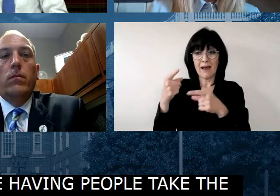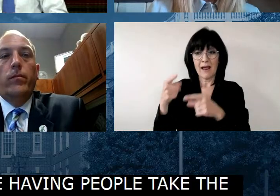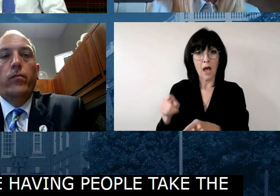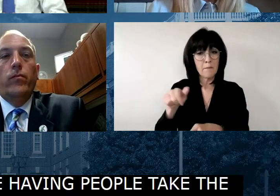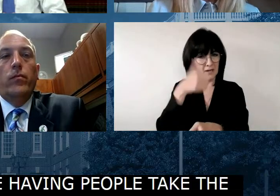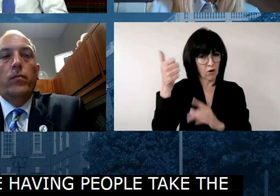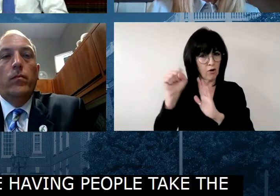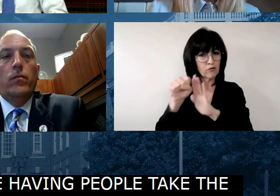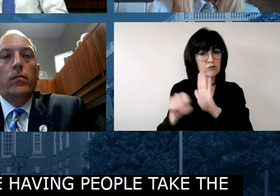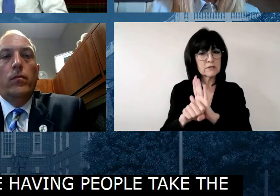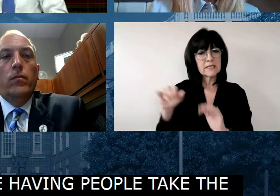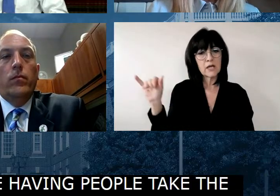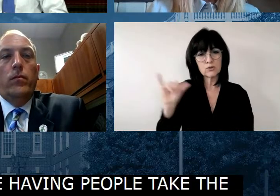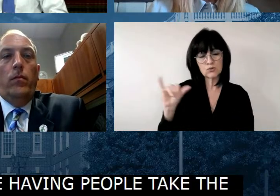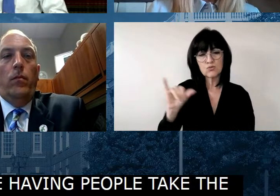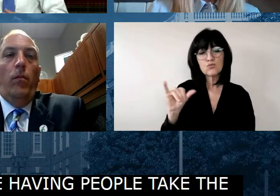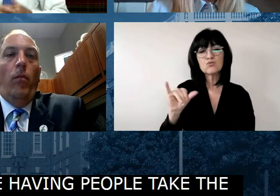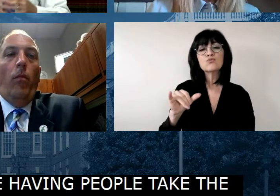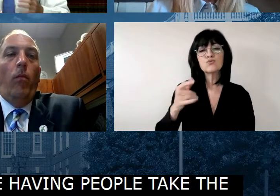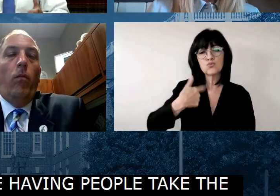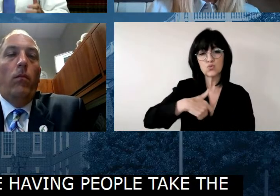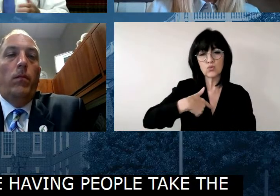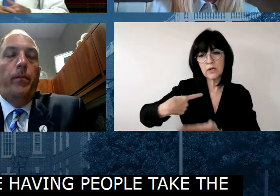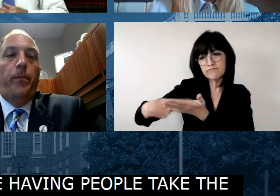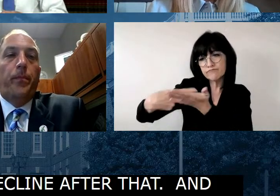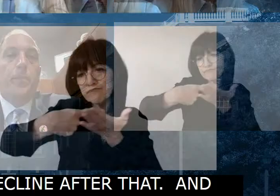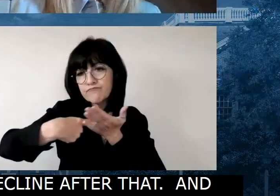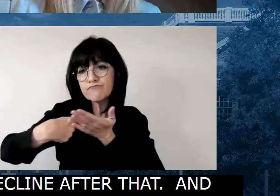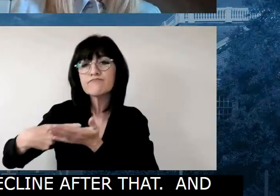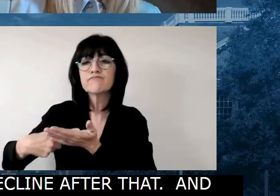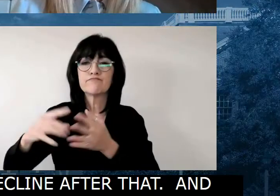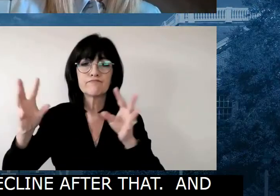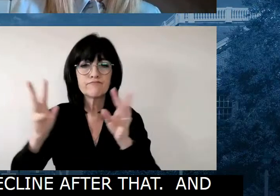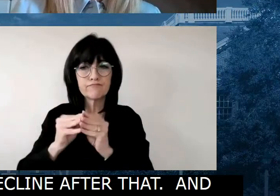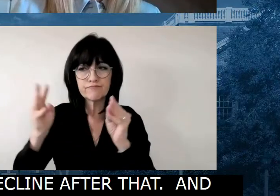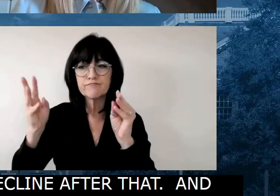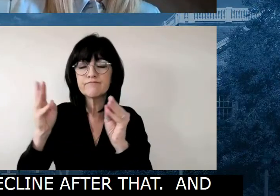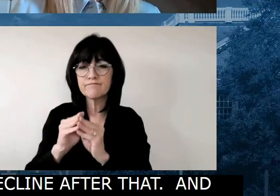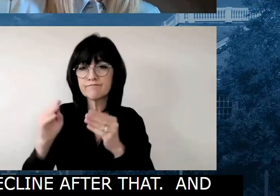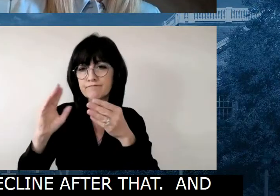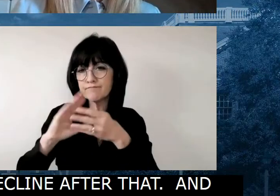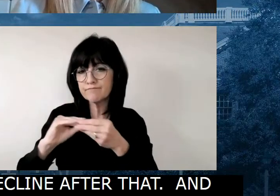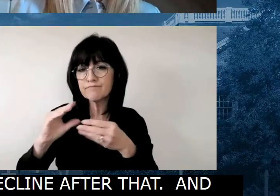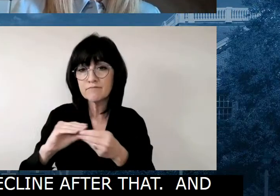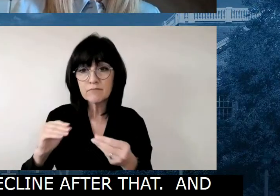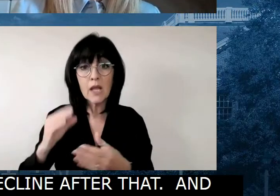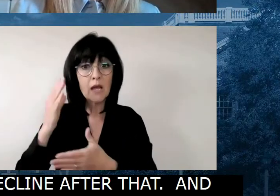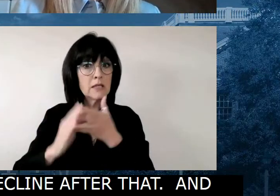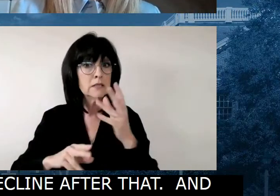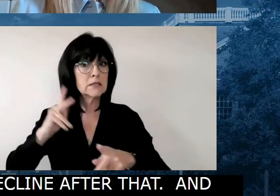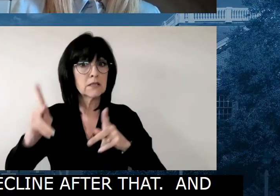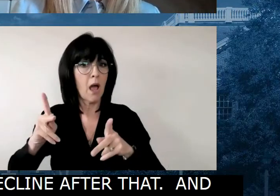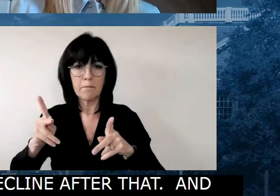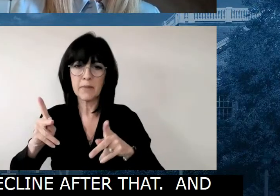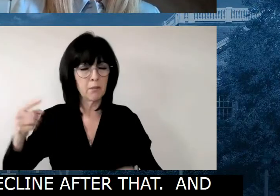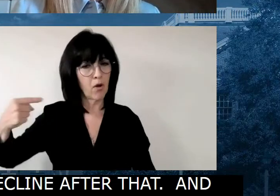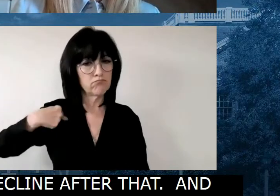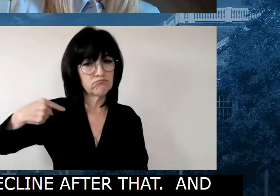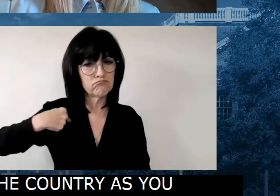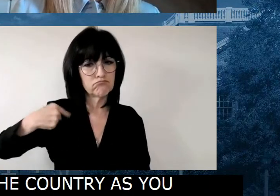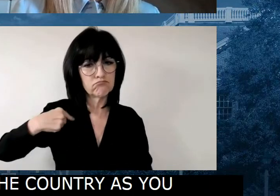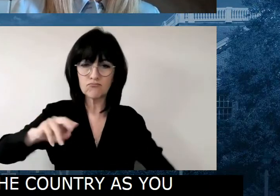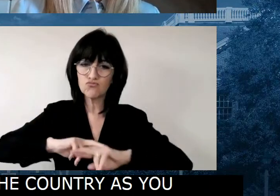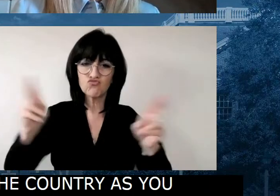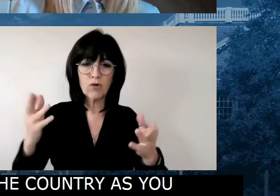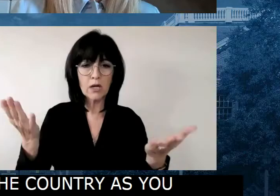as you accommodated those who were motivated to get vaccinated, then you have some that were hesitant, a little bit hesitant, some that are